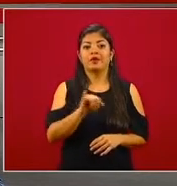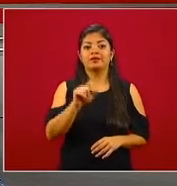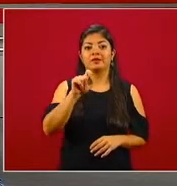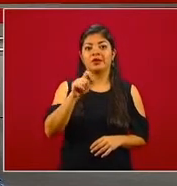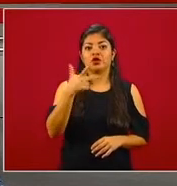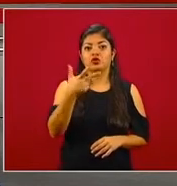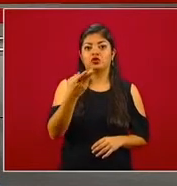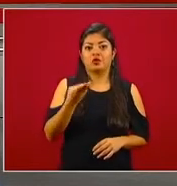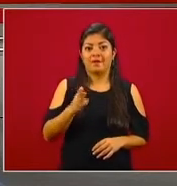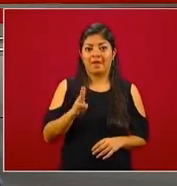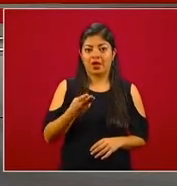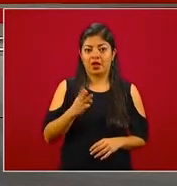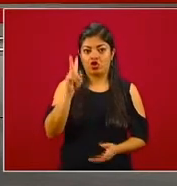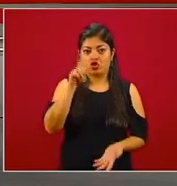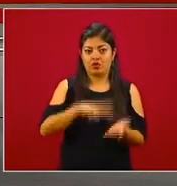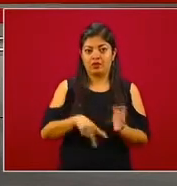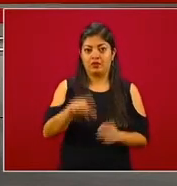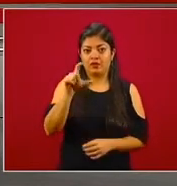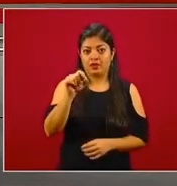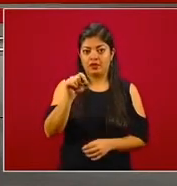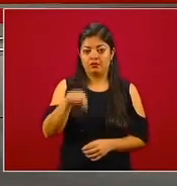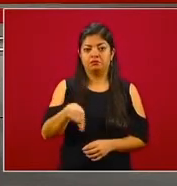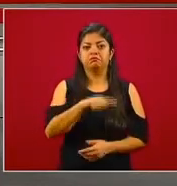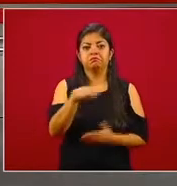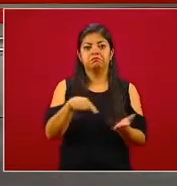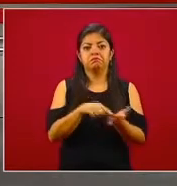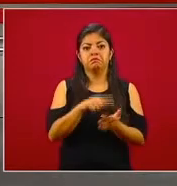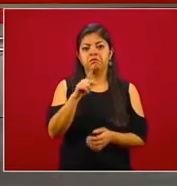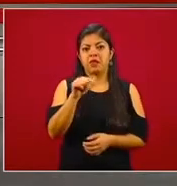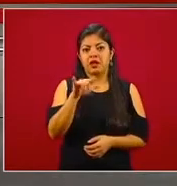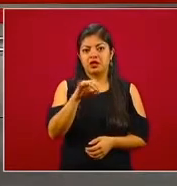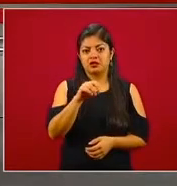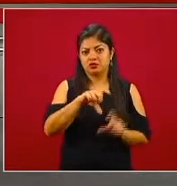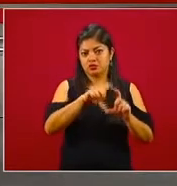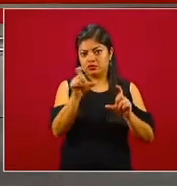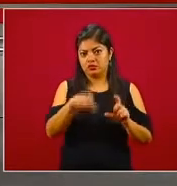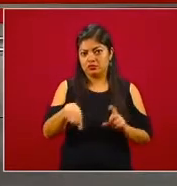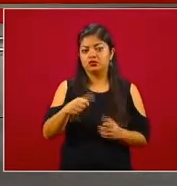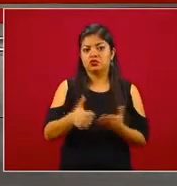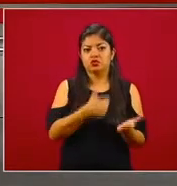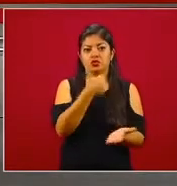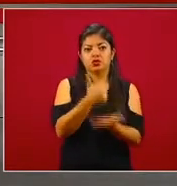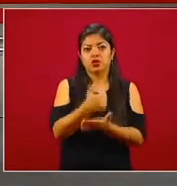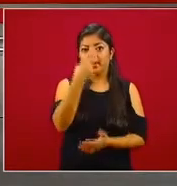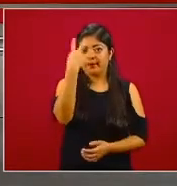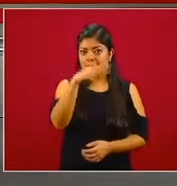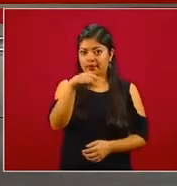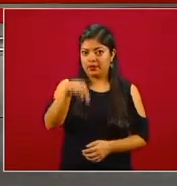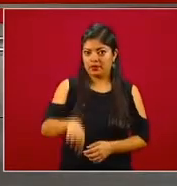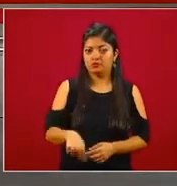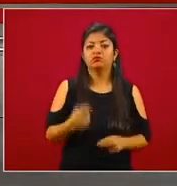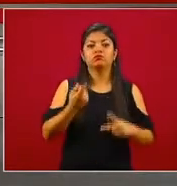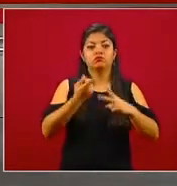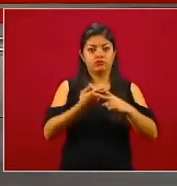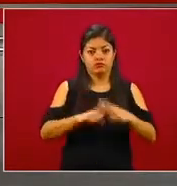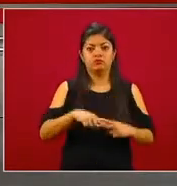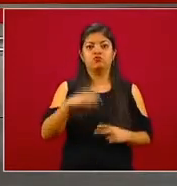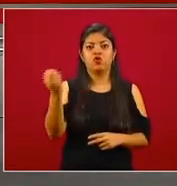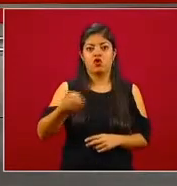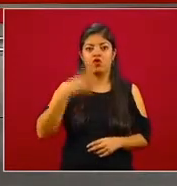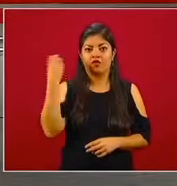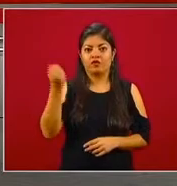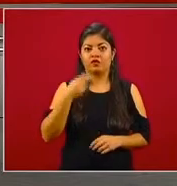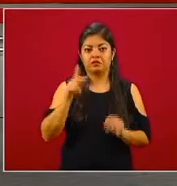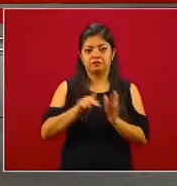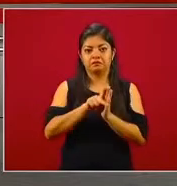de mayo exactly 7 de o'clock 2020. Estamos en el Palacio on Nacional Thursday, de México, en la Ciudad 28th de of México, May. y vamos a We are iniciar at the la National conferencia